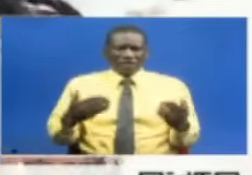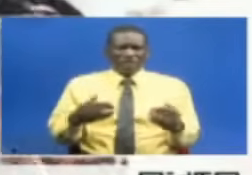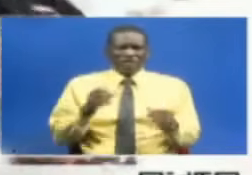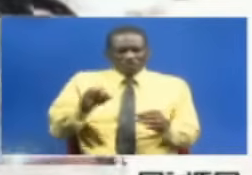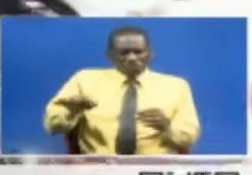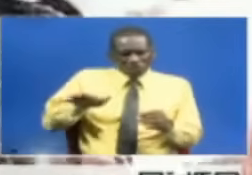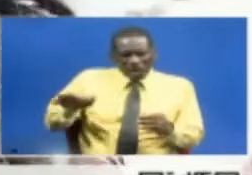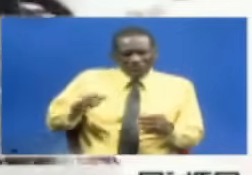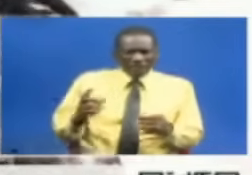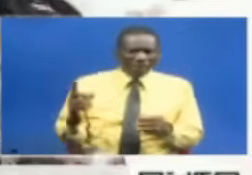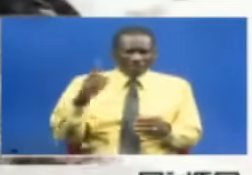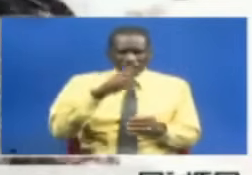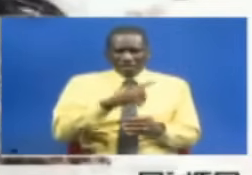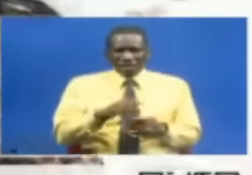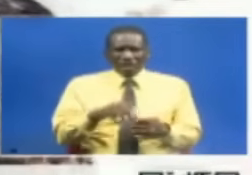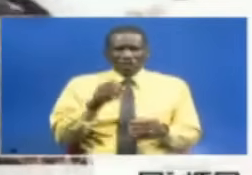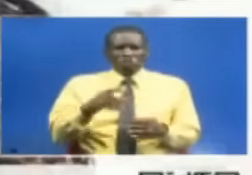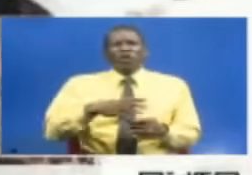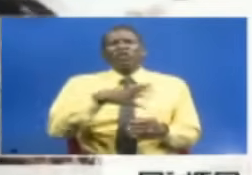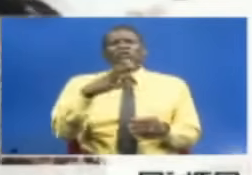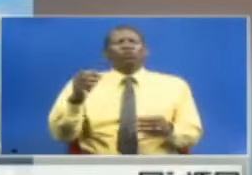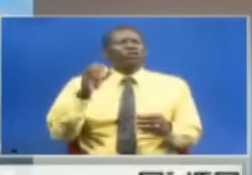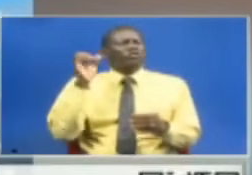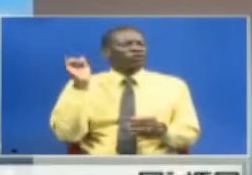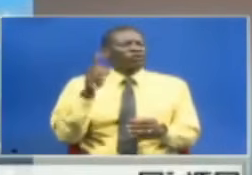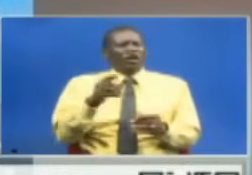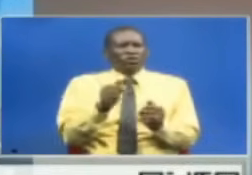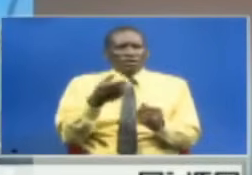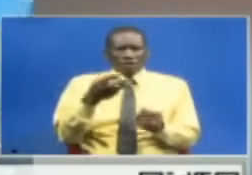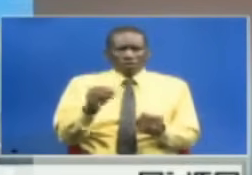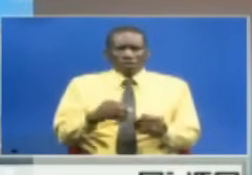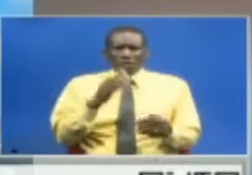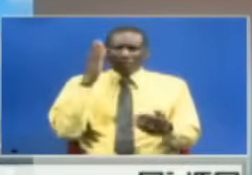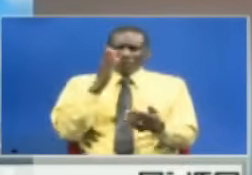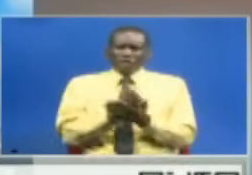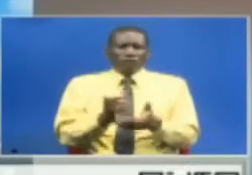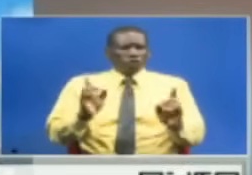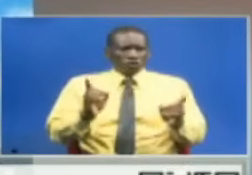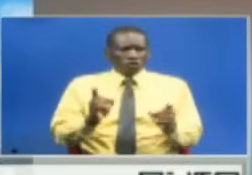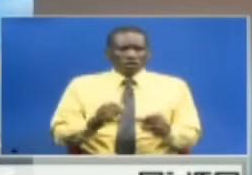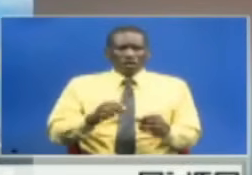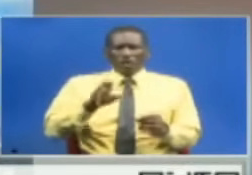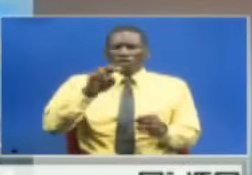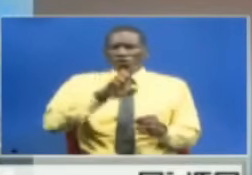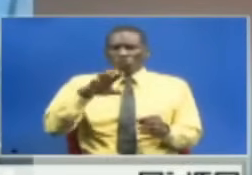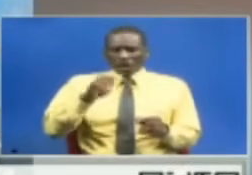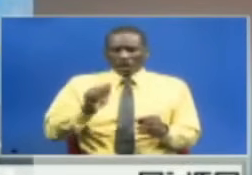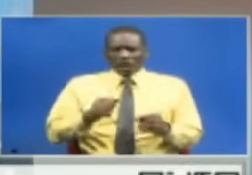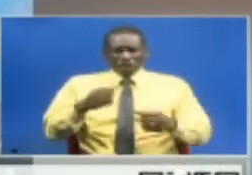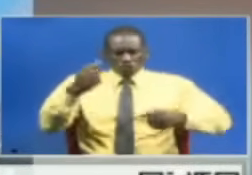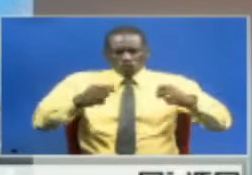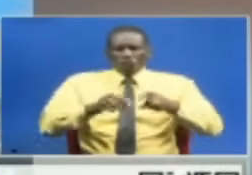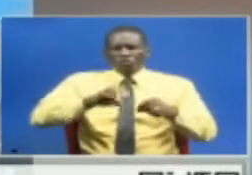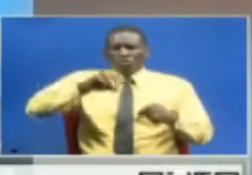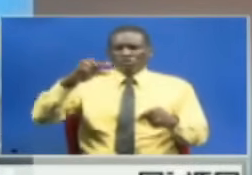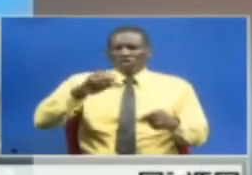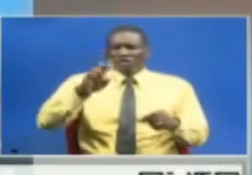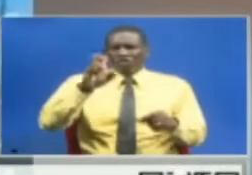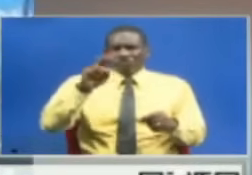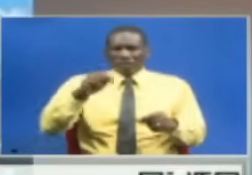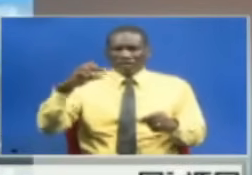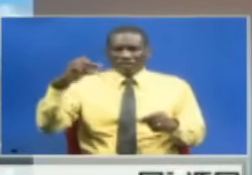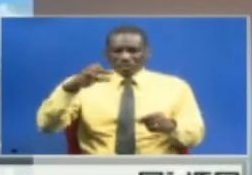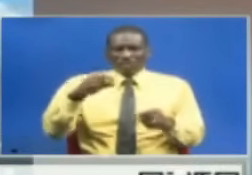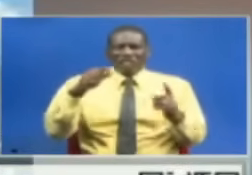day, ningempeleka tu mbali sana. Believe it or not, Ntanzola drove from Jivanji to